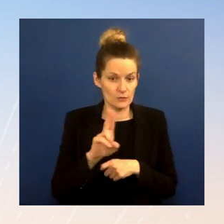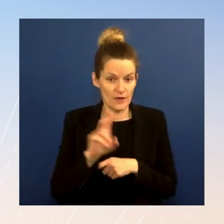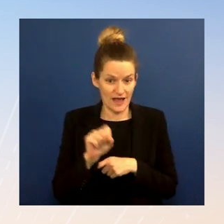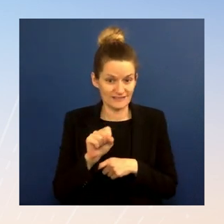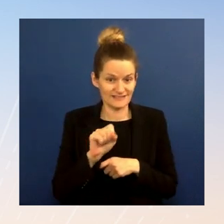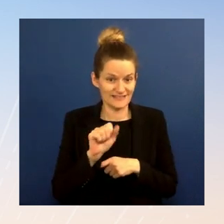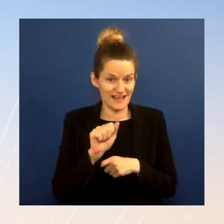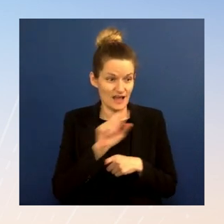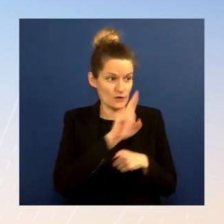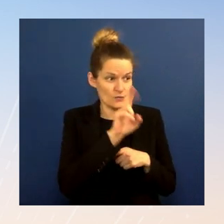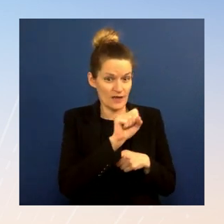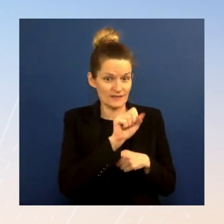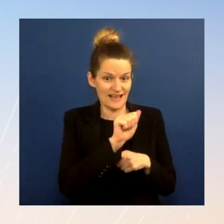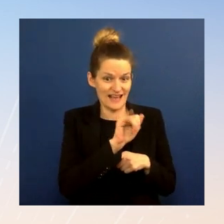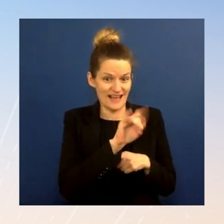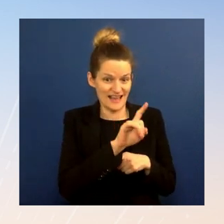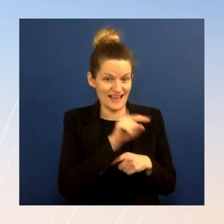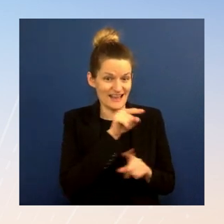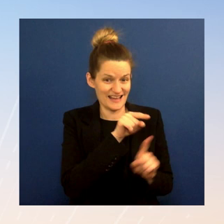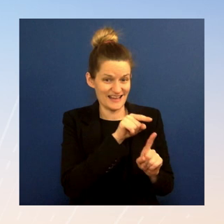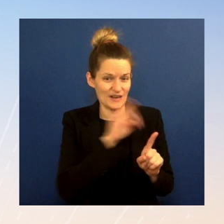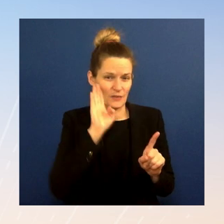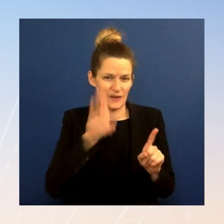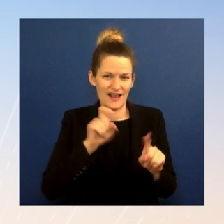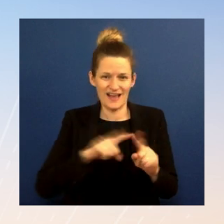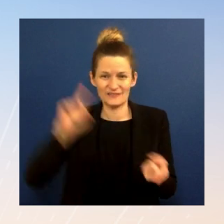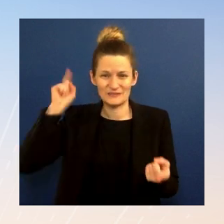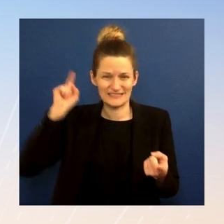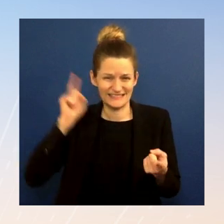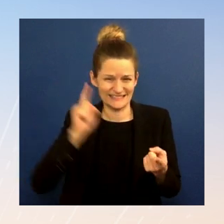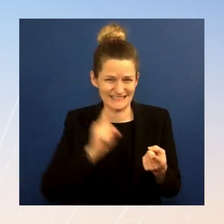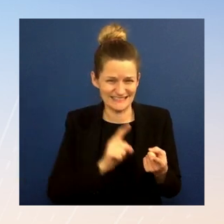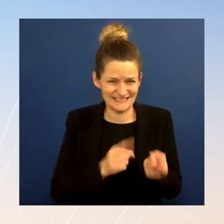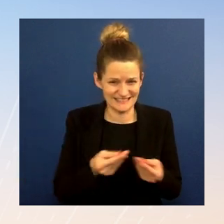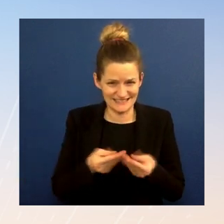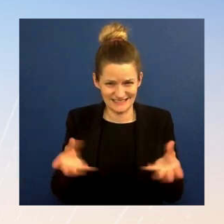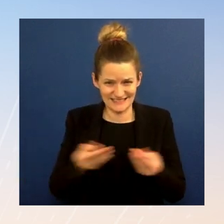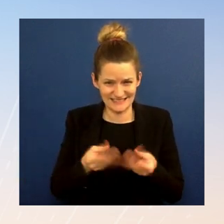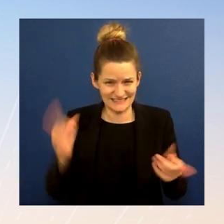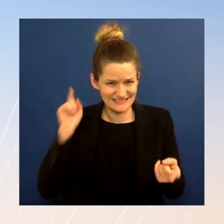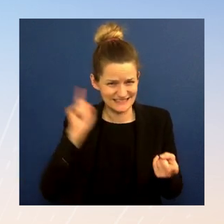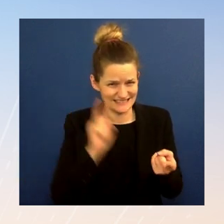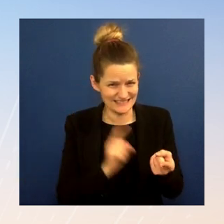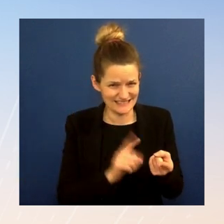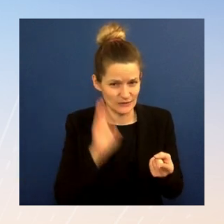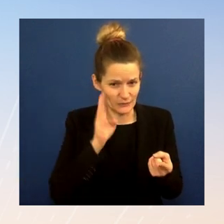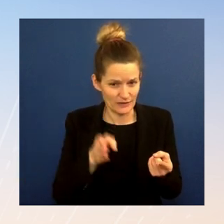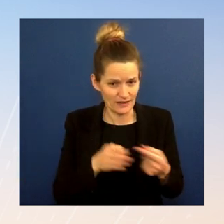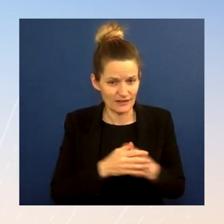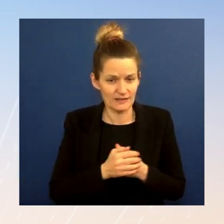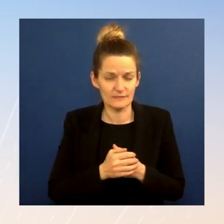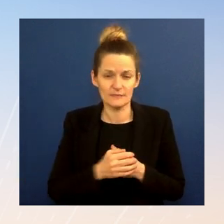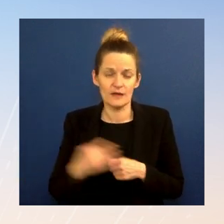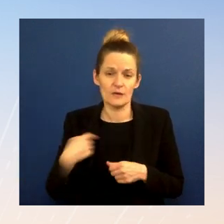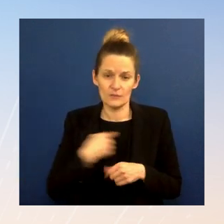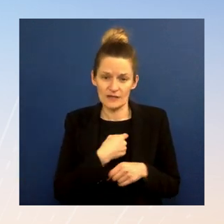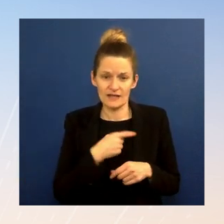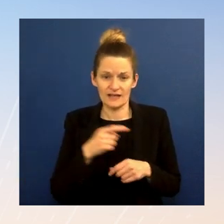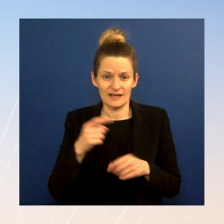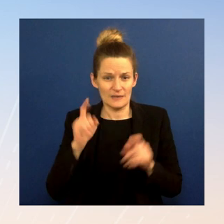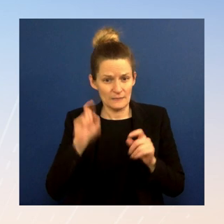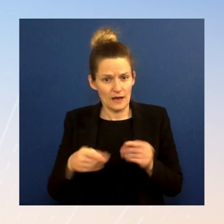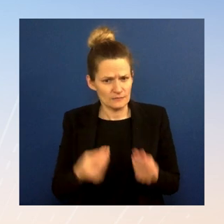vaccines into vaccinations. Congress must promptly provide the administration with the urgent funding we need to continue the work of